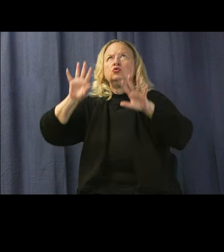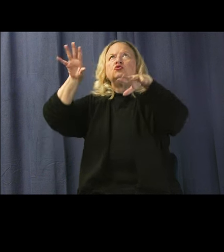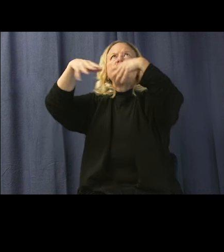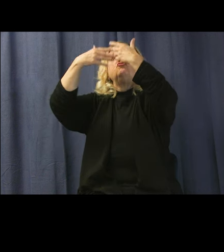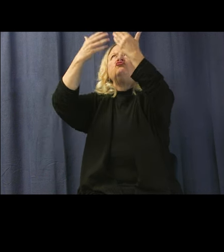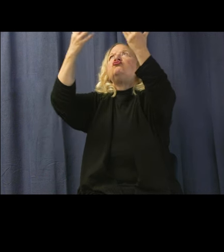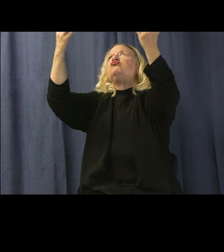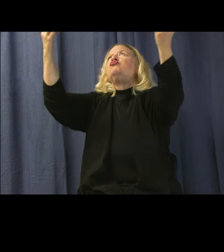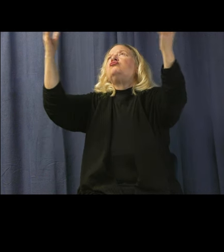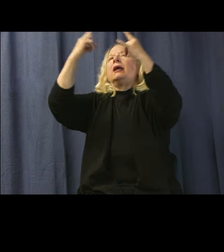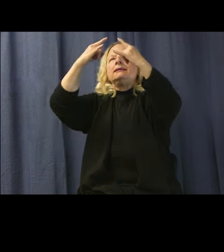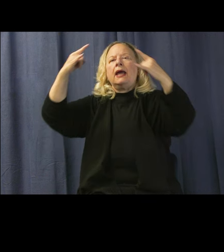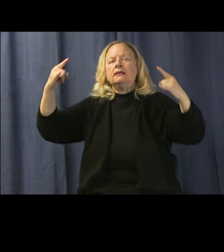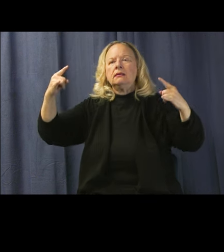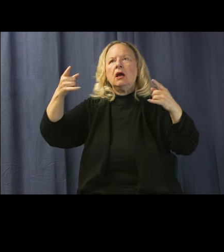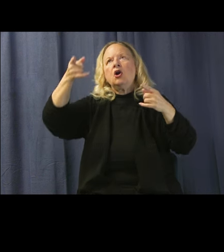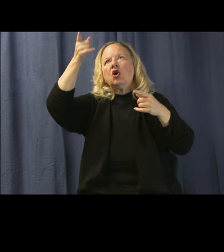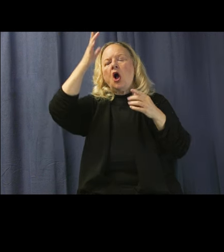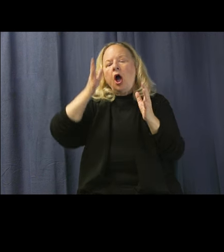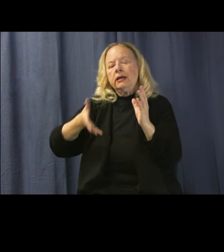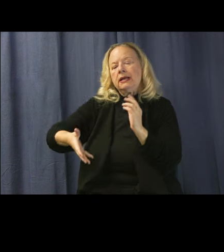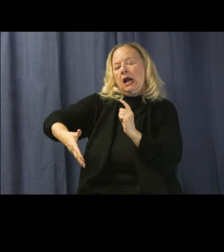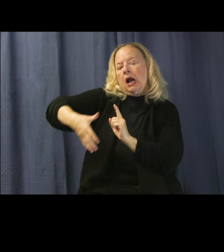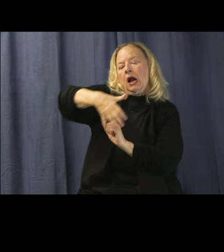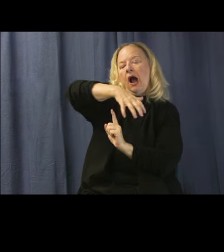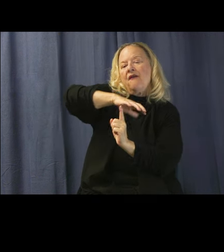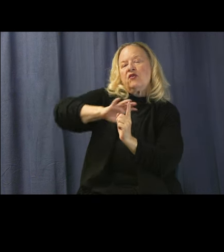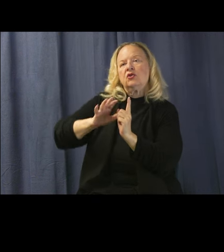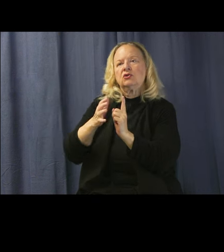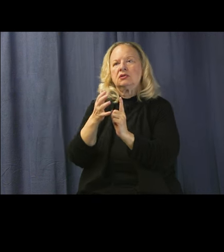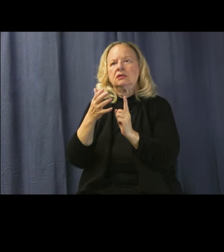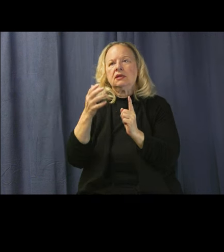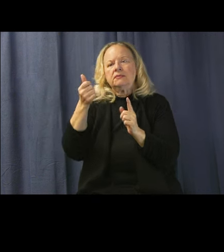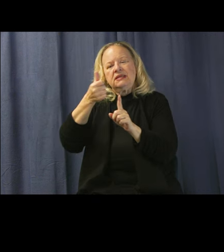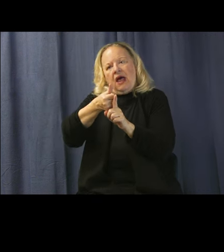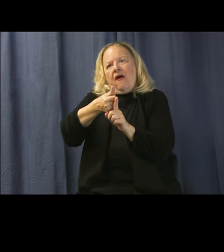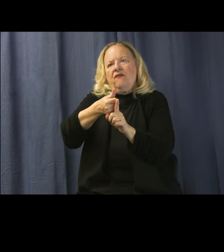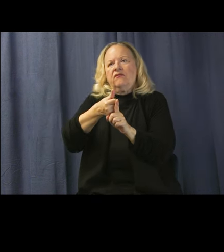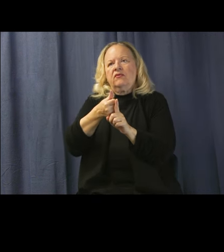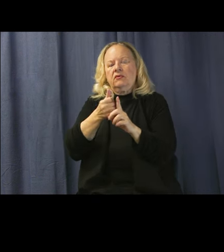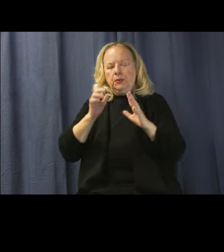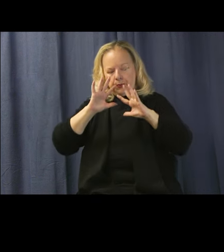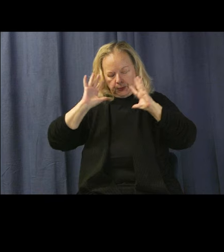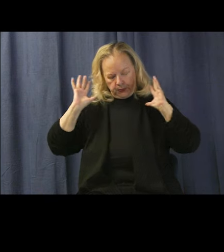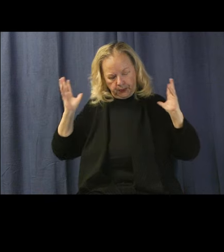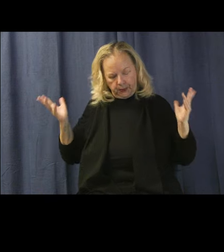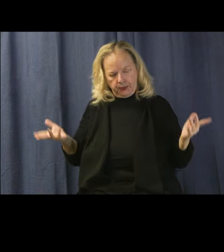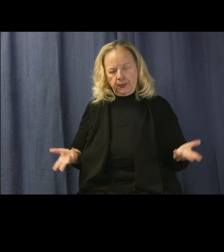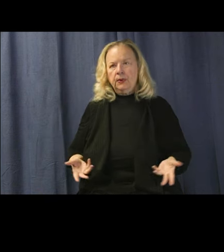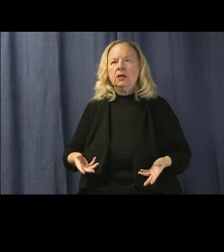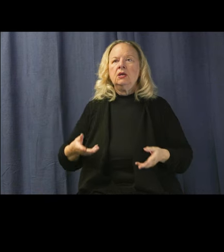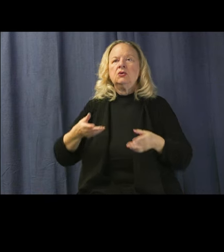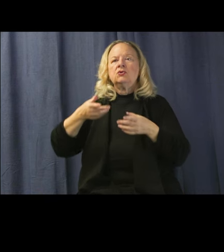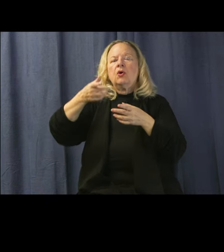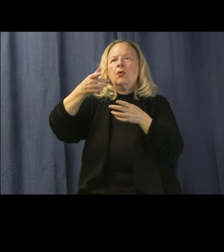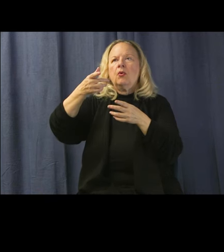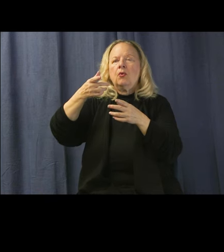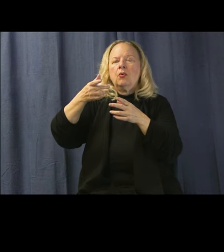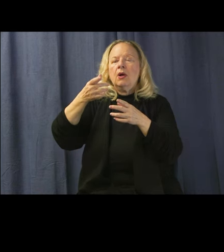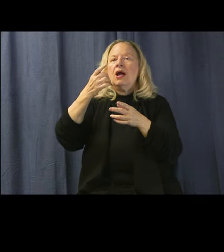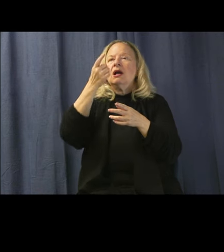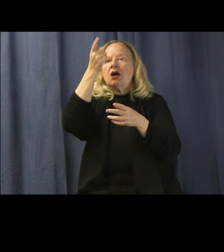tent. God covers himself in what? Like a garment. Can you see himself? He has light is all over